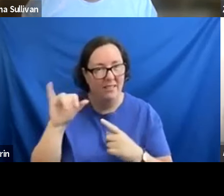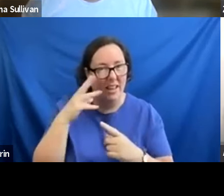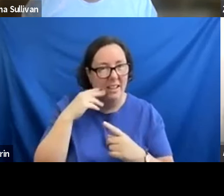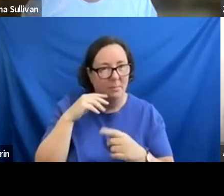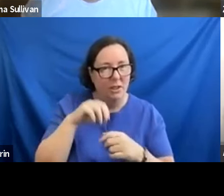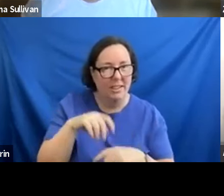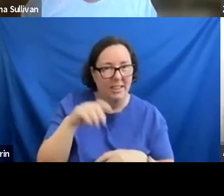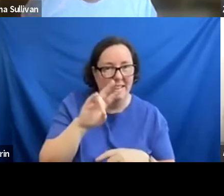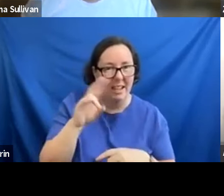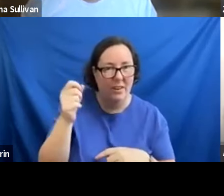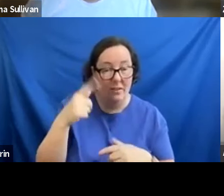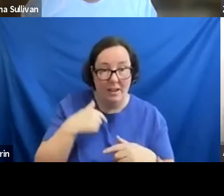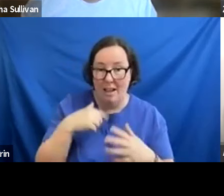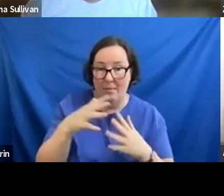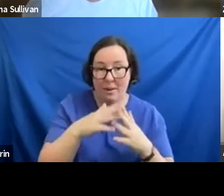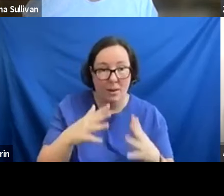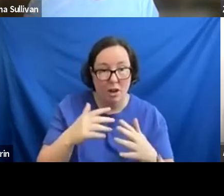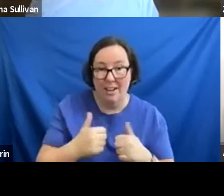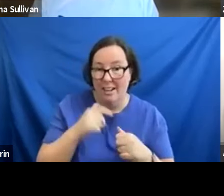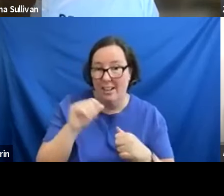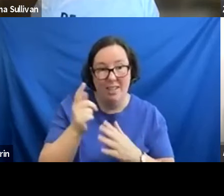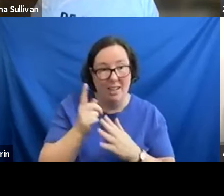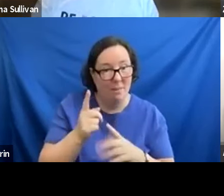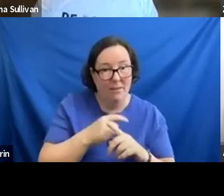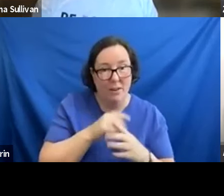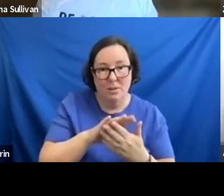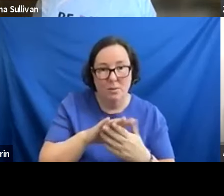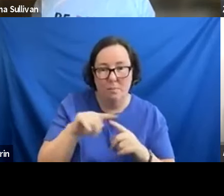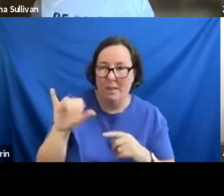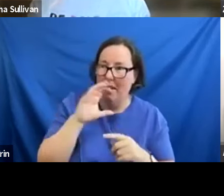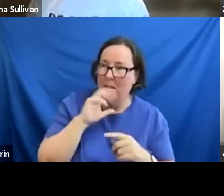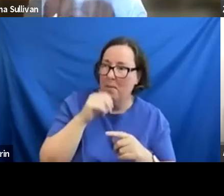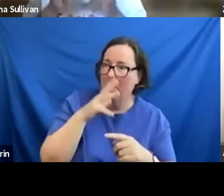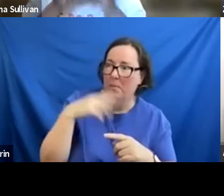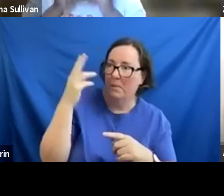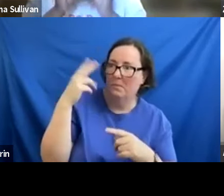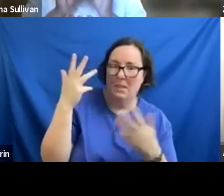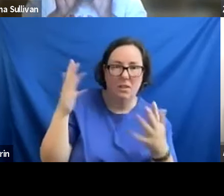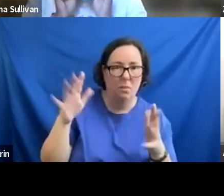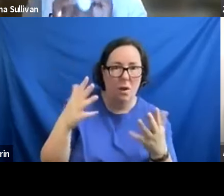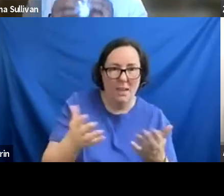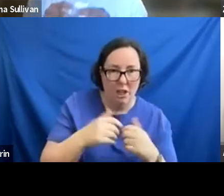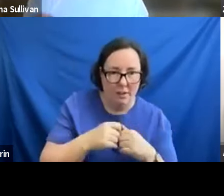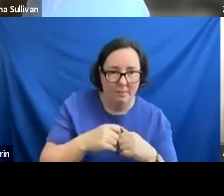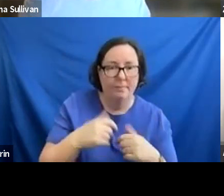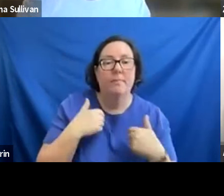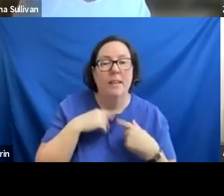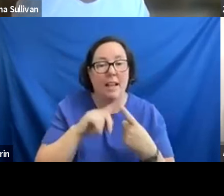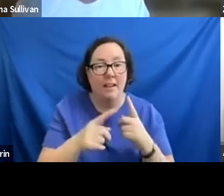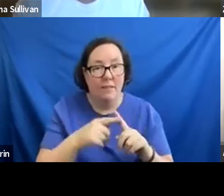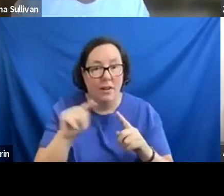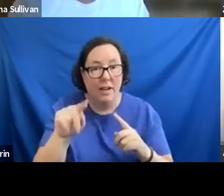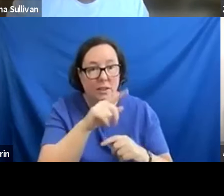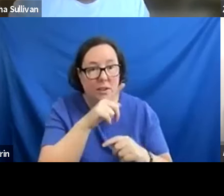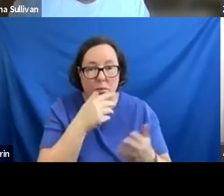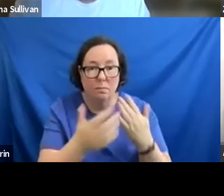I am an American, I live 10 minutes away from my school, yet this elderly lady didn't want me here. I have friends who, despite